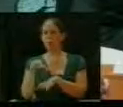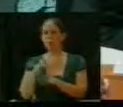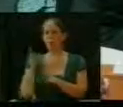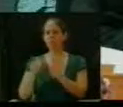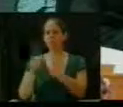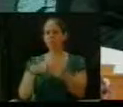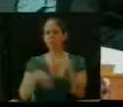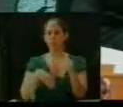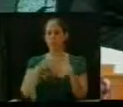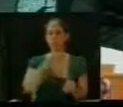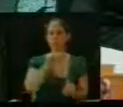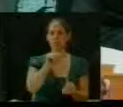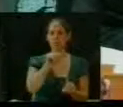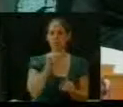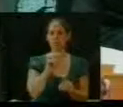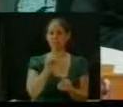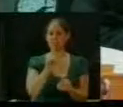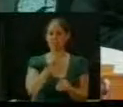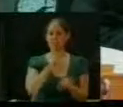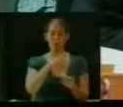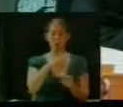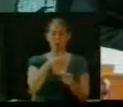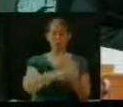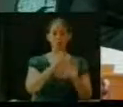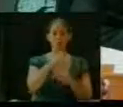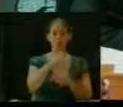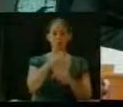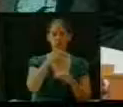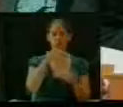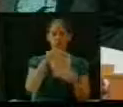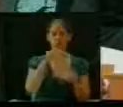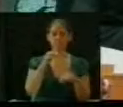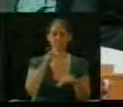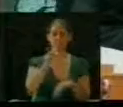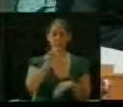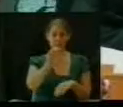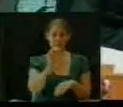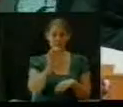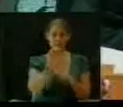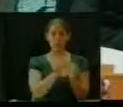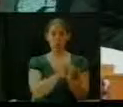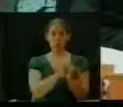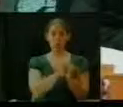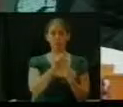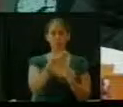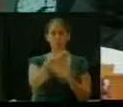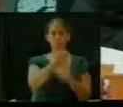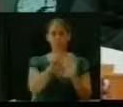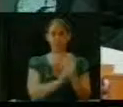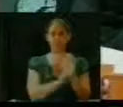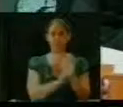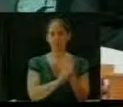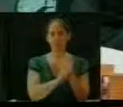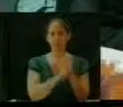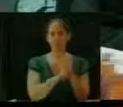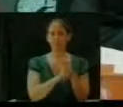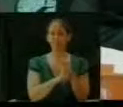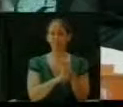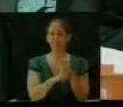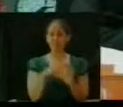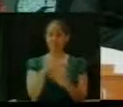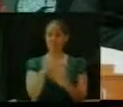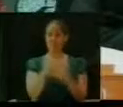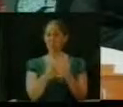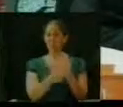should be on file with the state. If they weren't on file by the state by July 1, then according to the legislation,